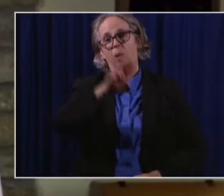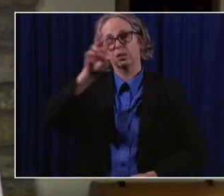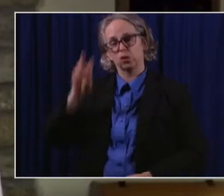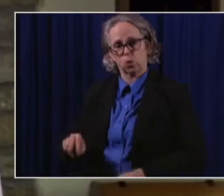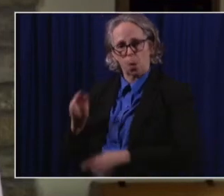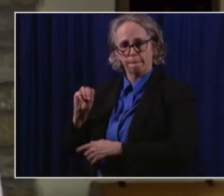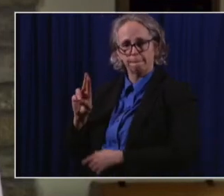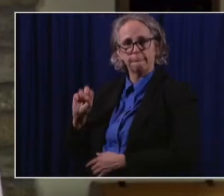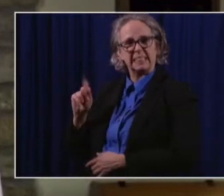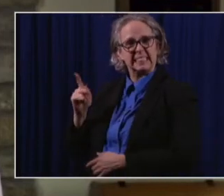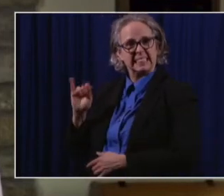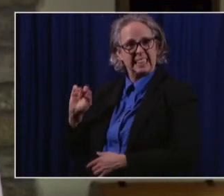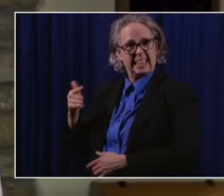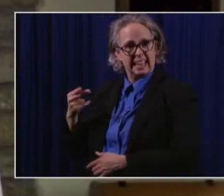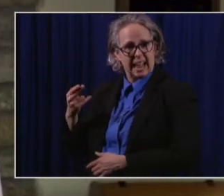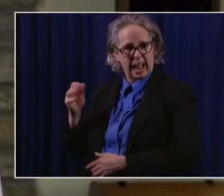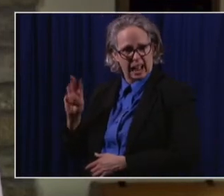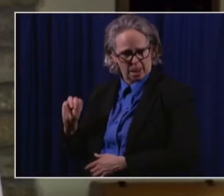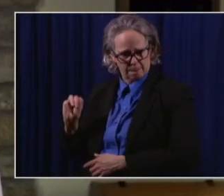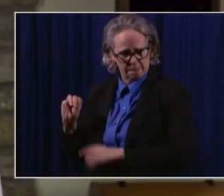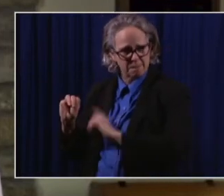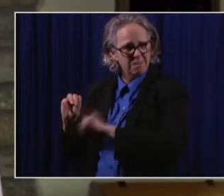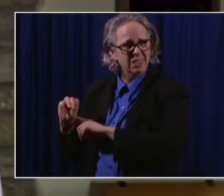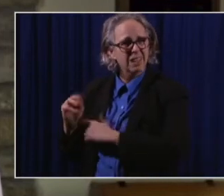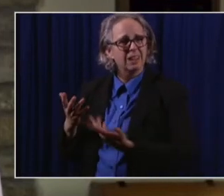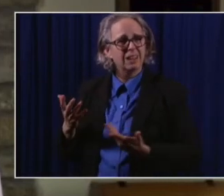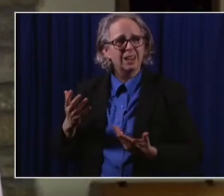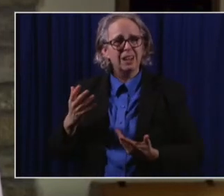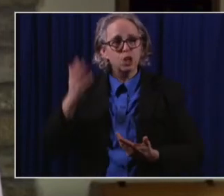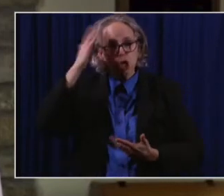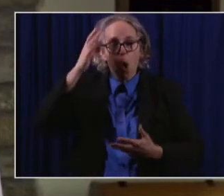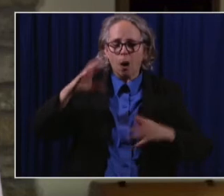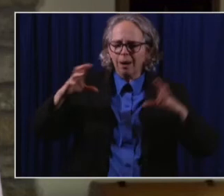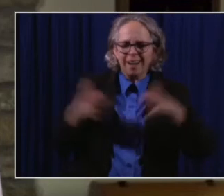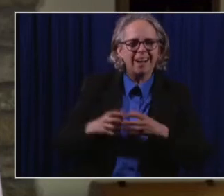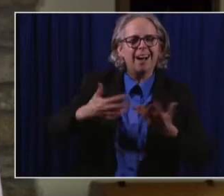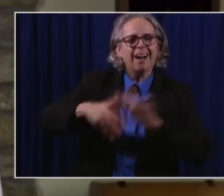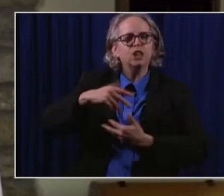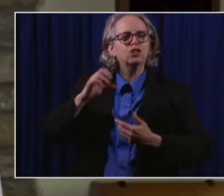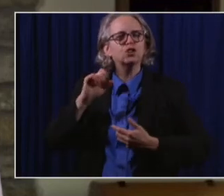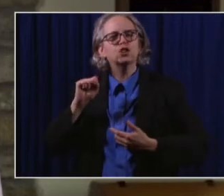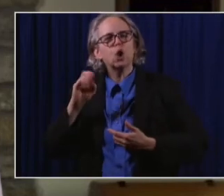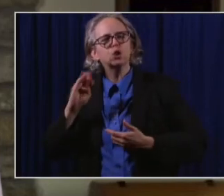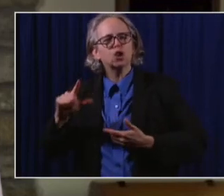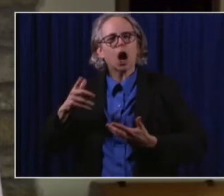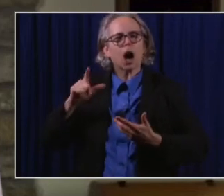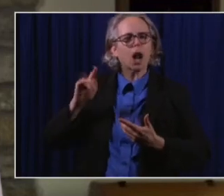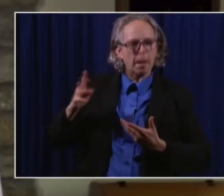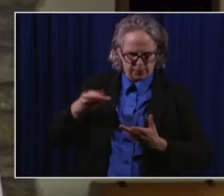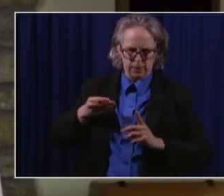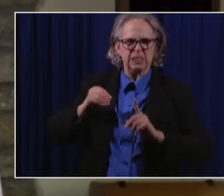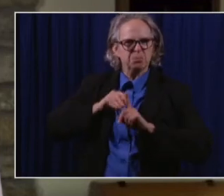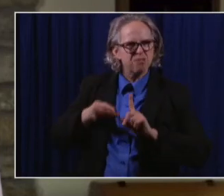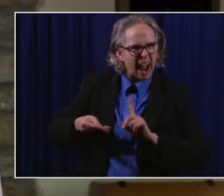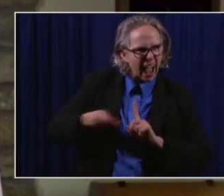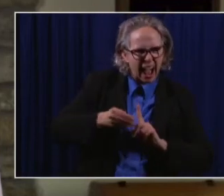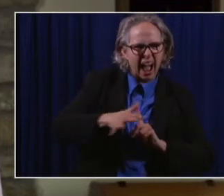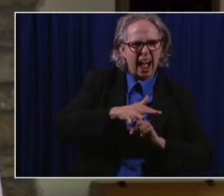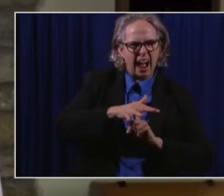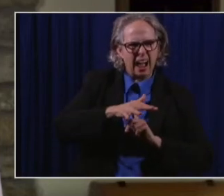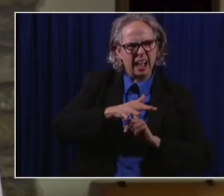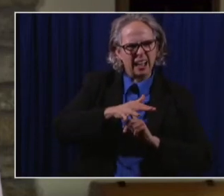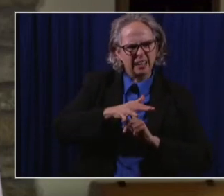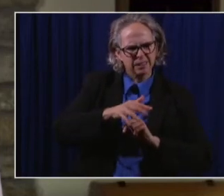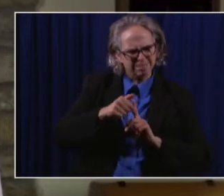social clubs, and this started around September 18th. And so these are just examples of some of the stories that we